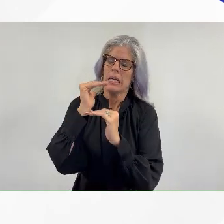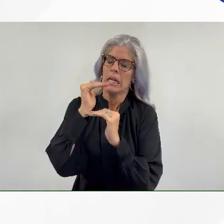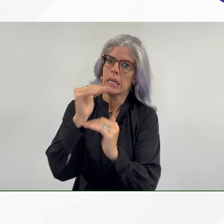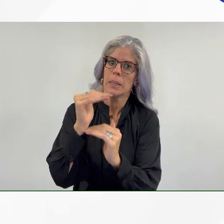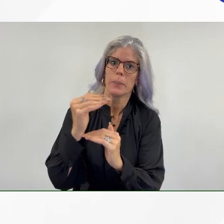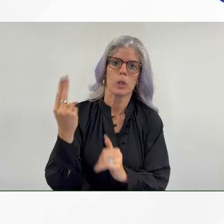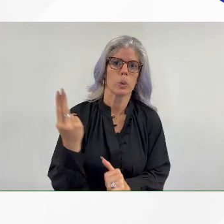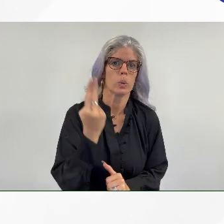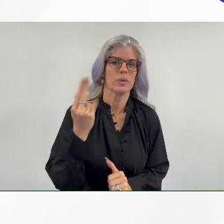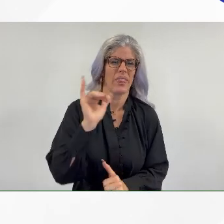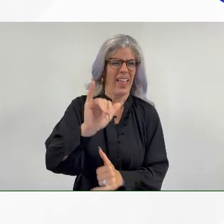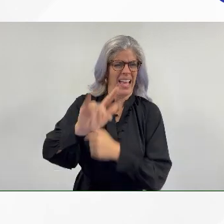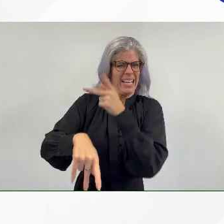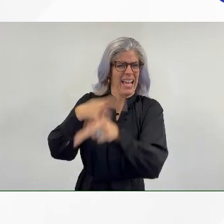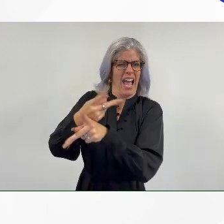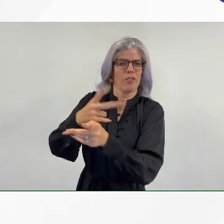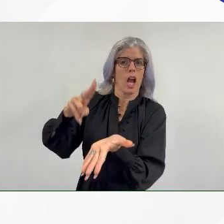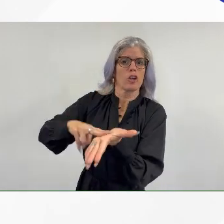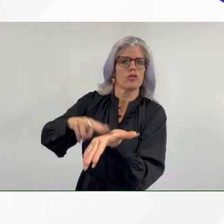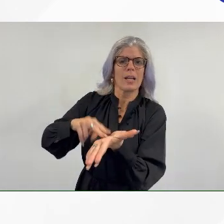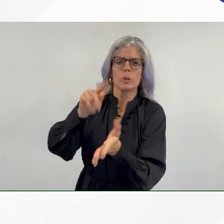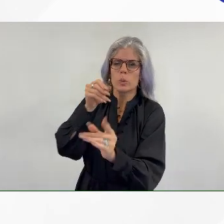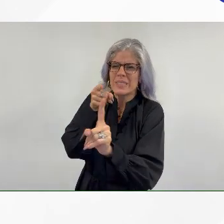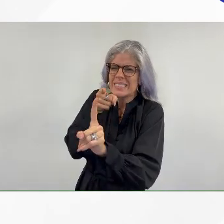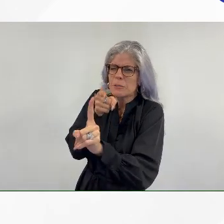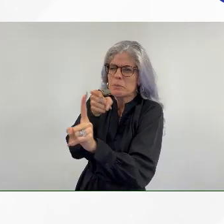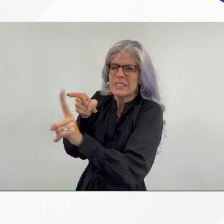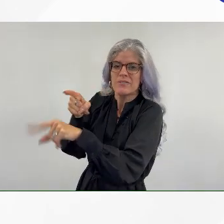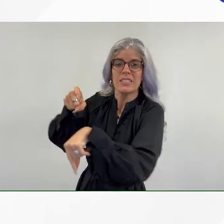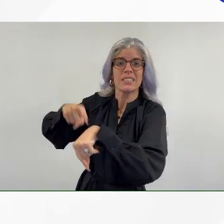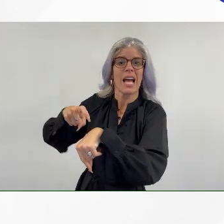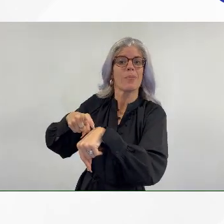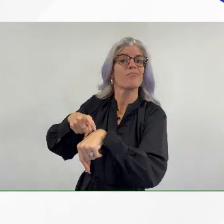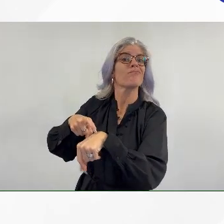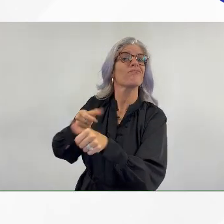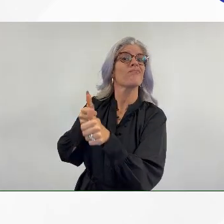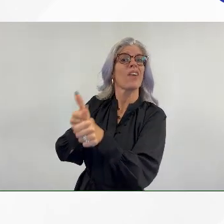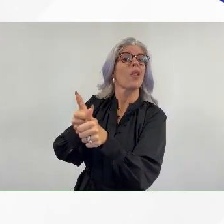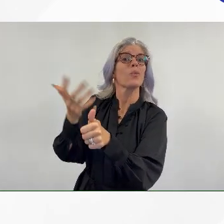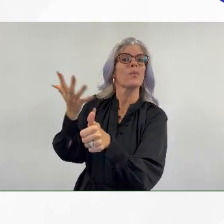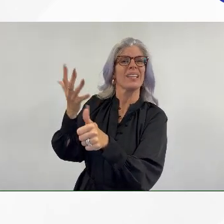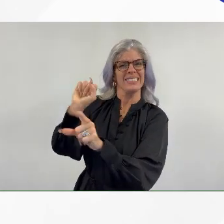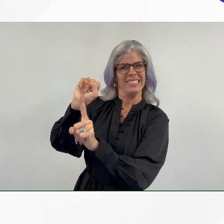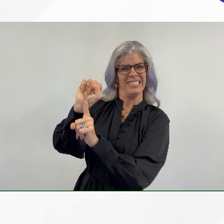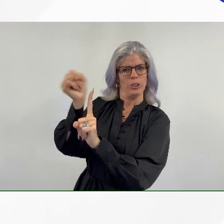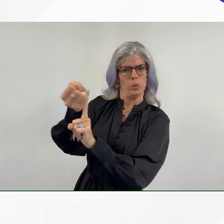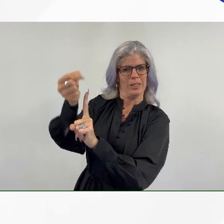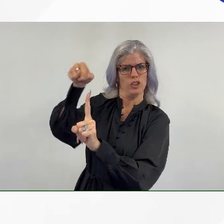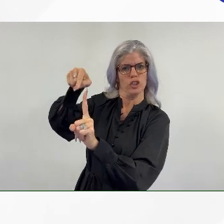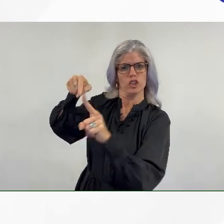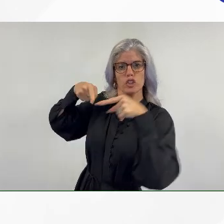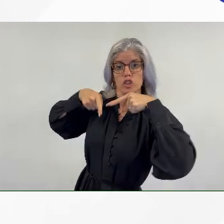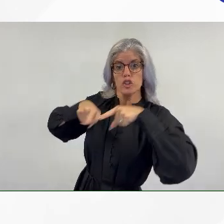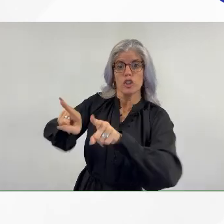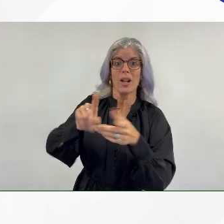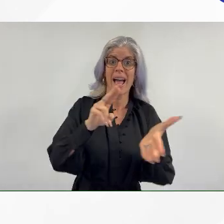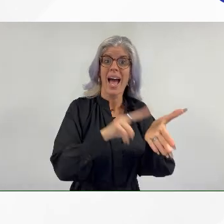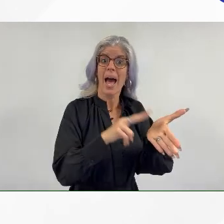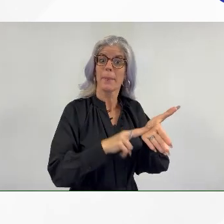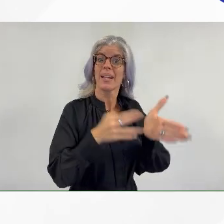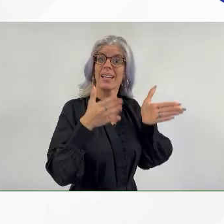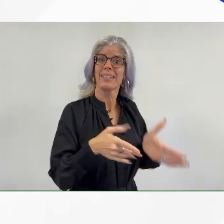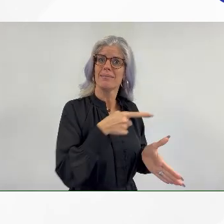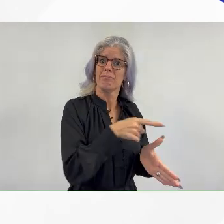based on the circumstances during which the applicant could not define a clear scope of work. FEMA reimburses cost incurred during a